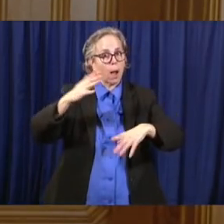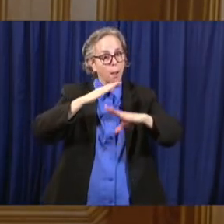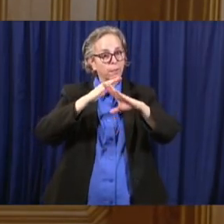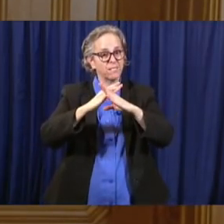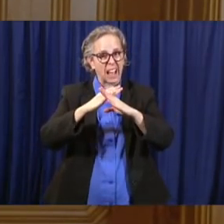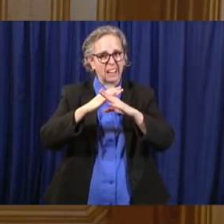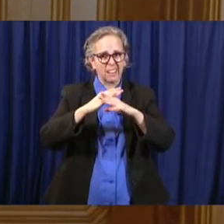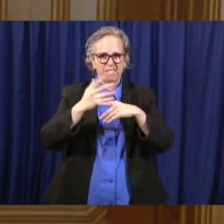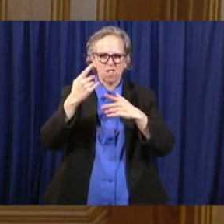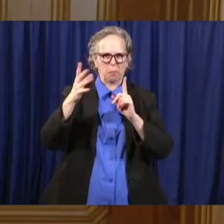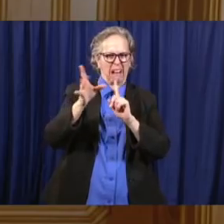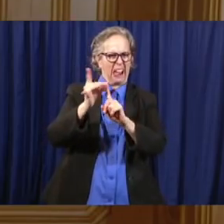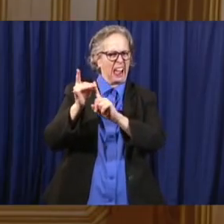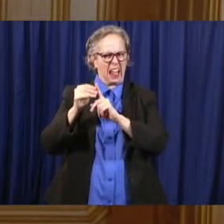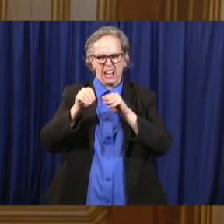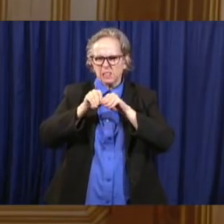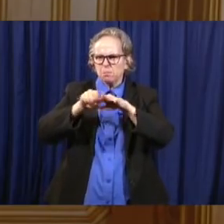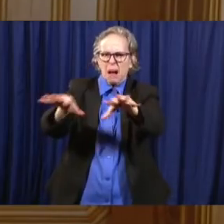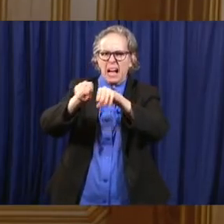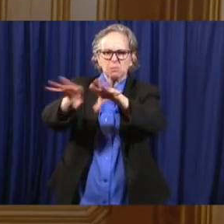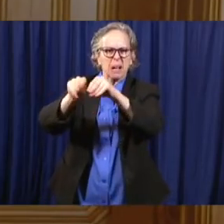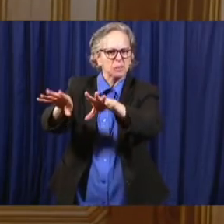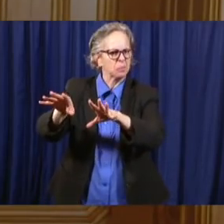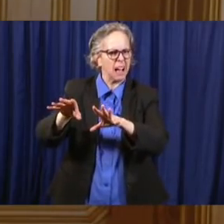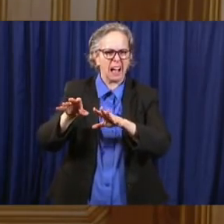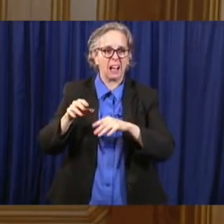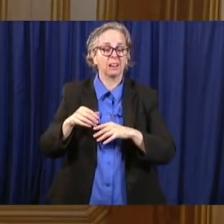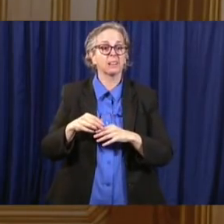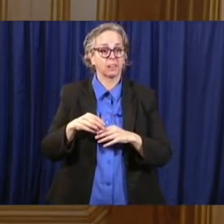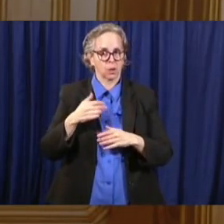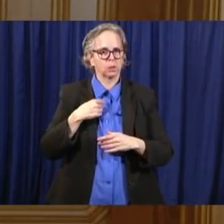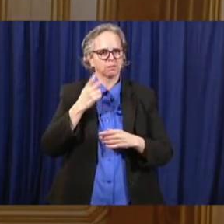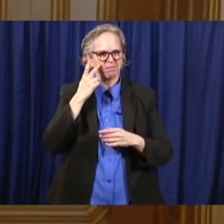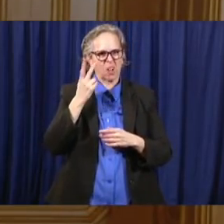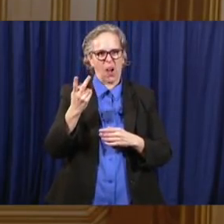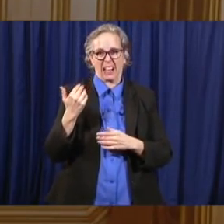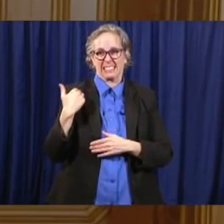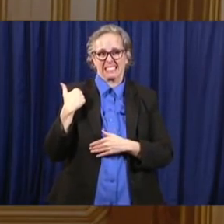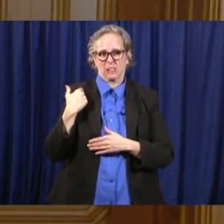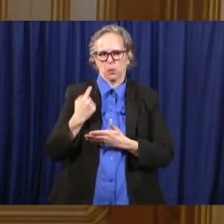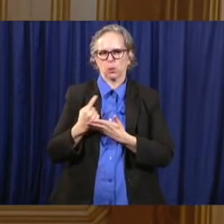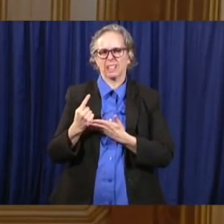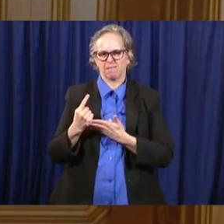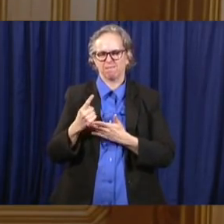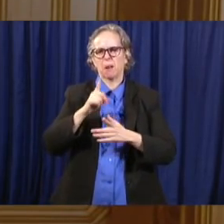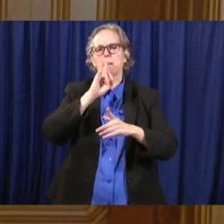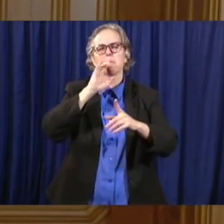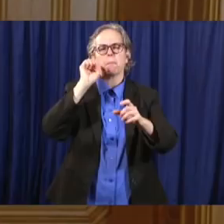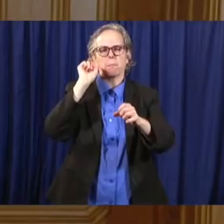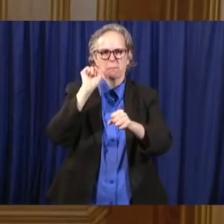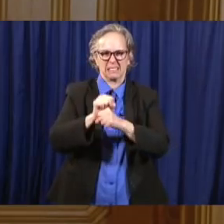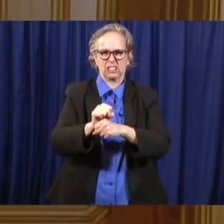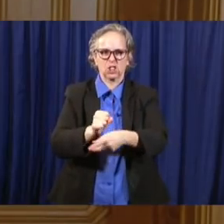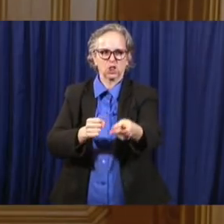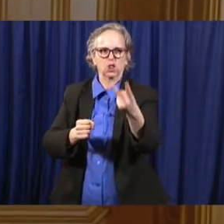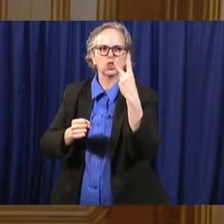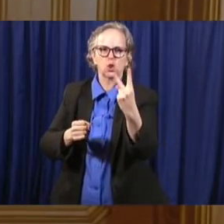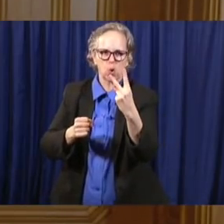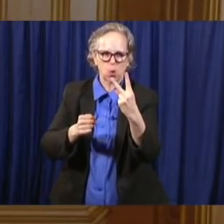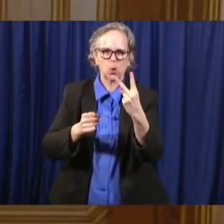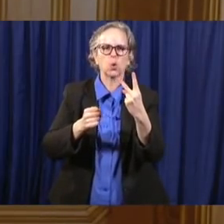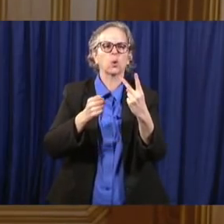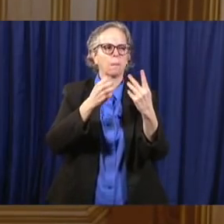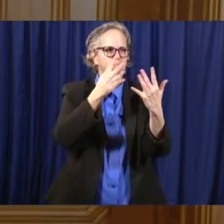time. We saw this past week that it had entered two of our prisons. And that was to be expected despite